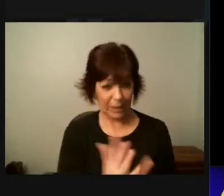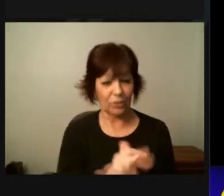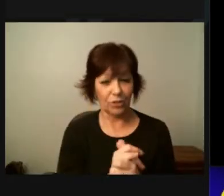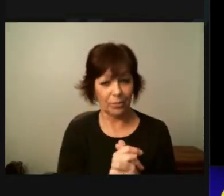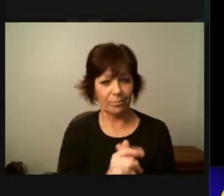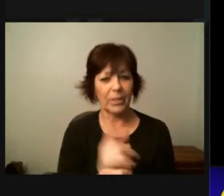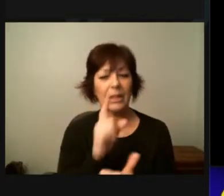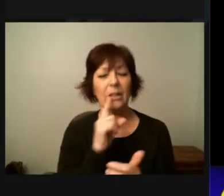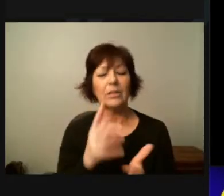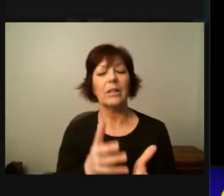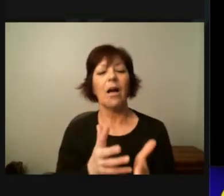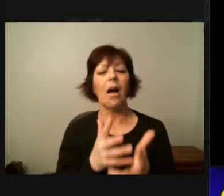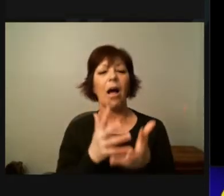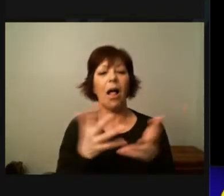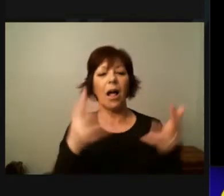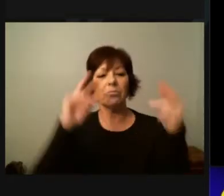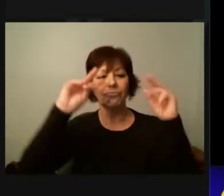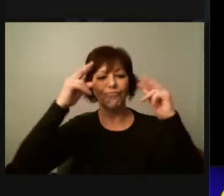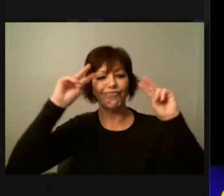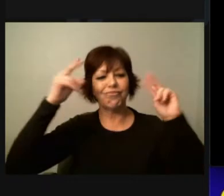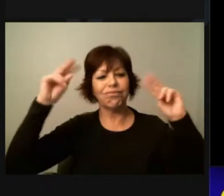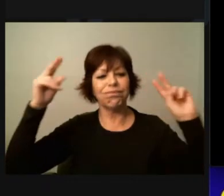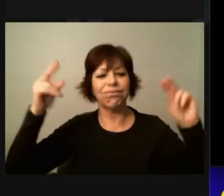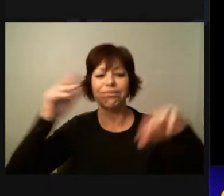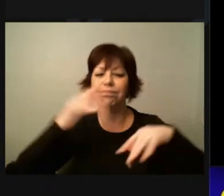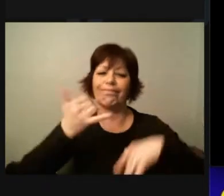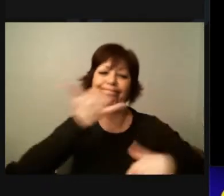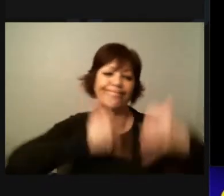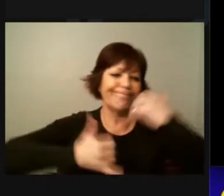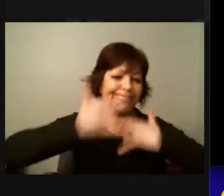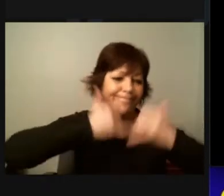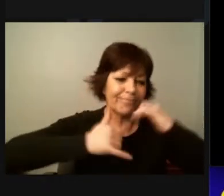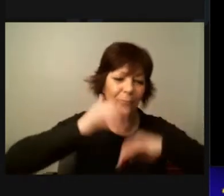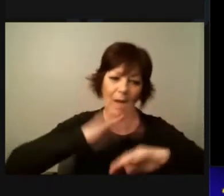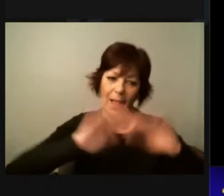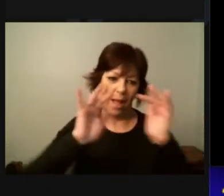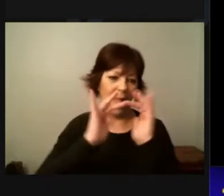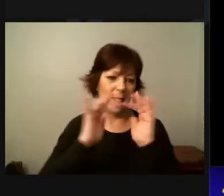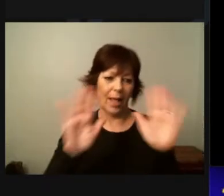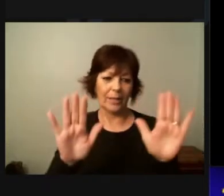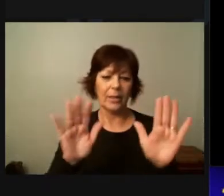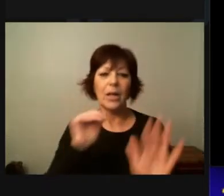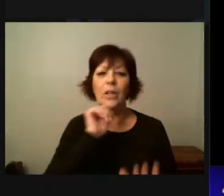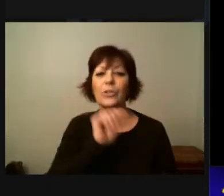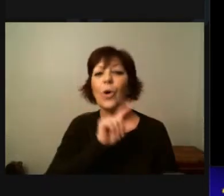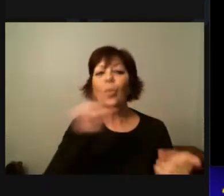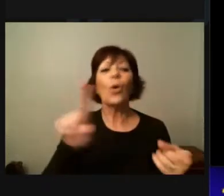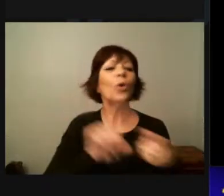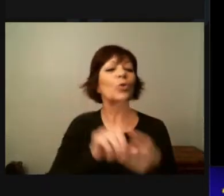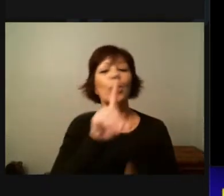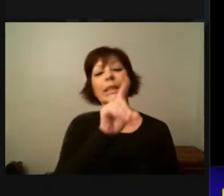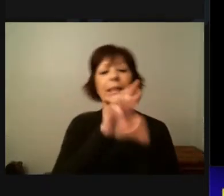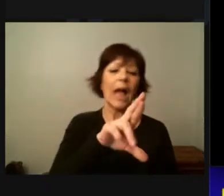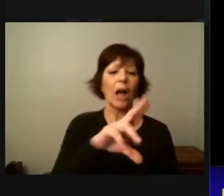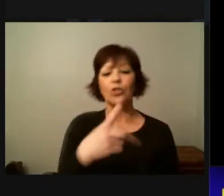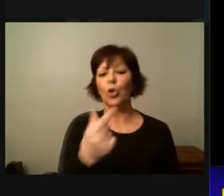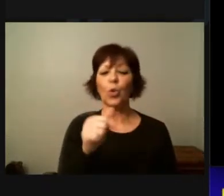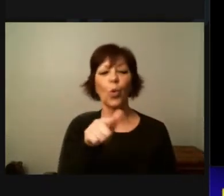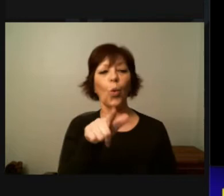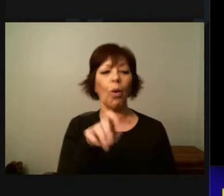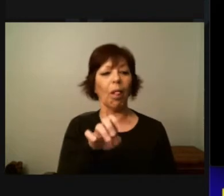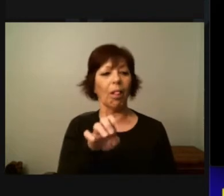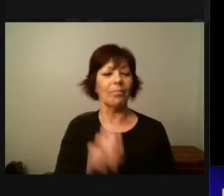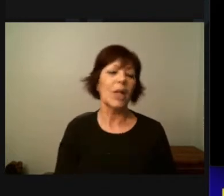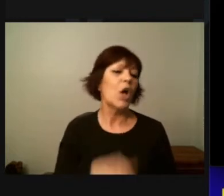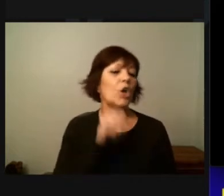is a lot of misinformation online. We don't want you to go to Dr. Google. We don't want you to talk